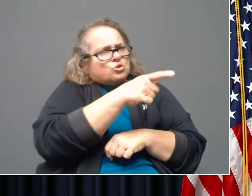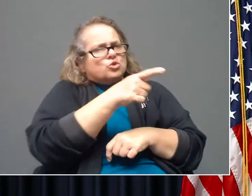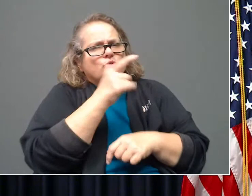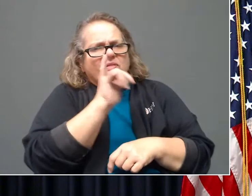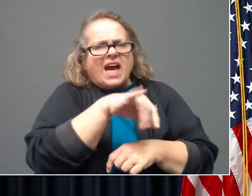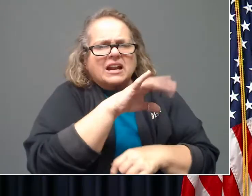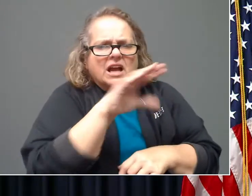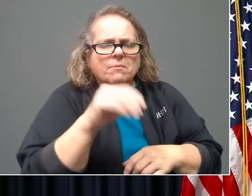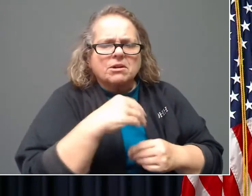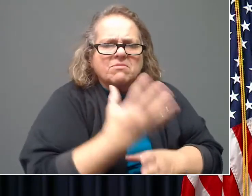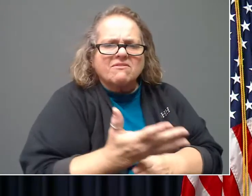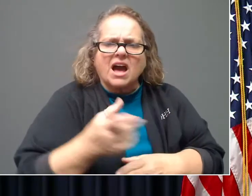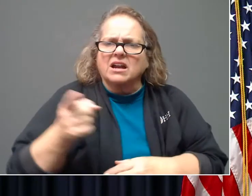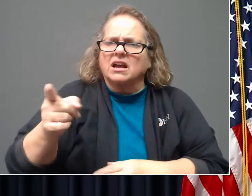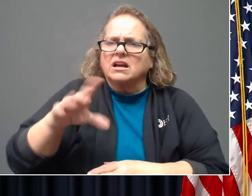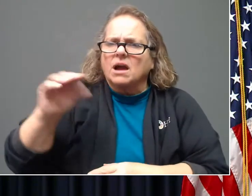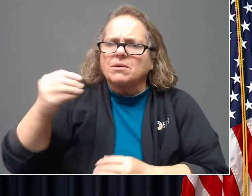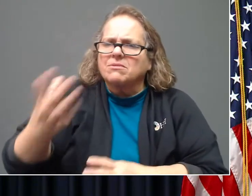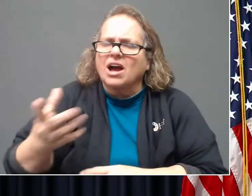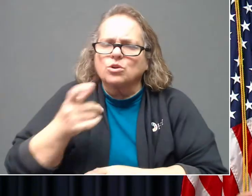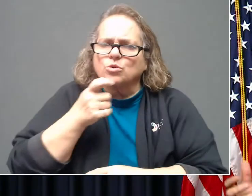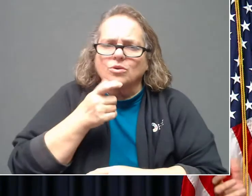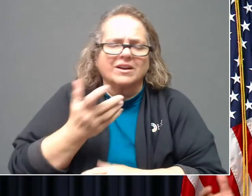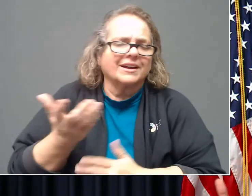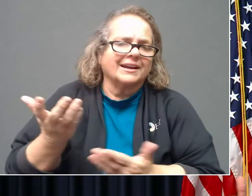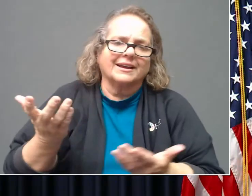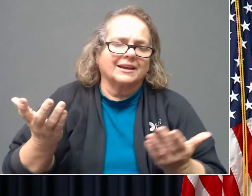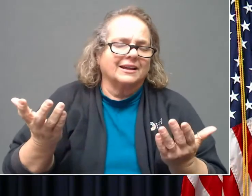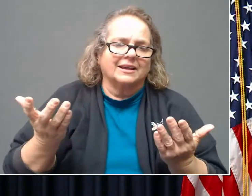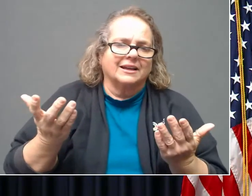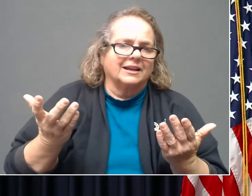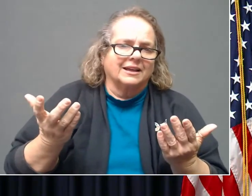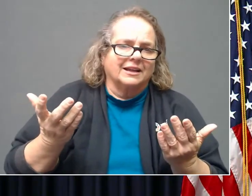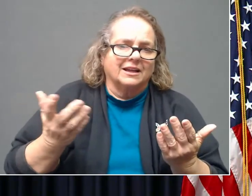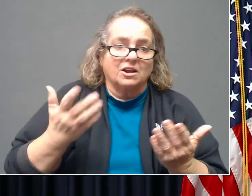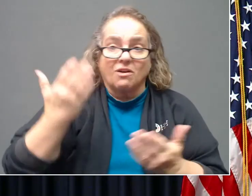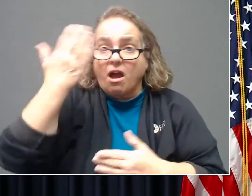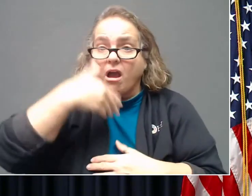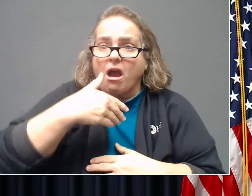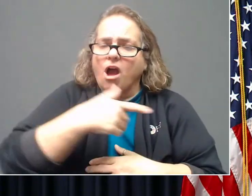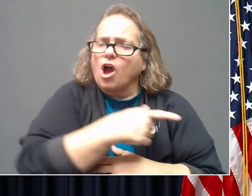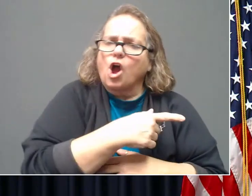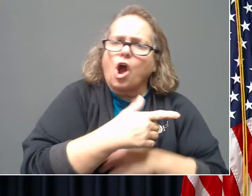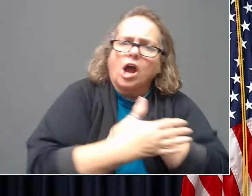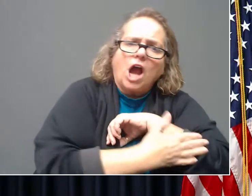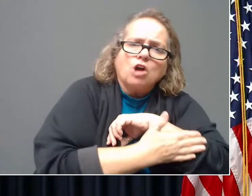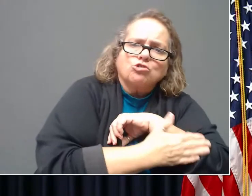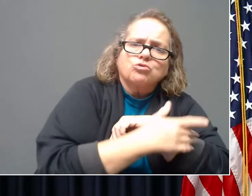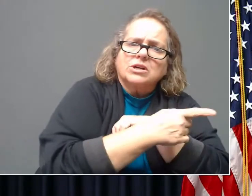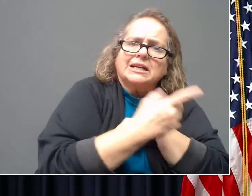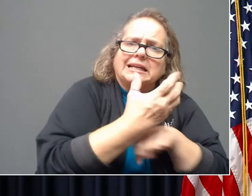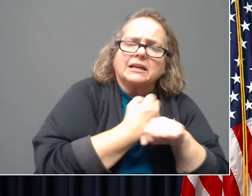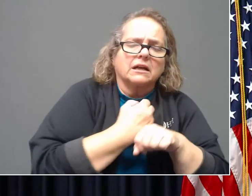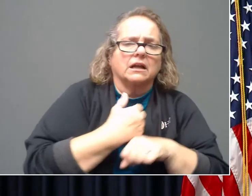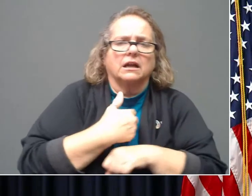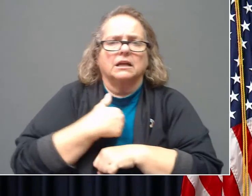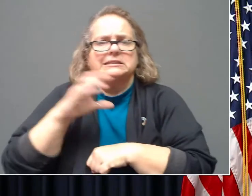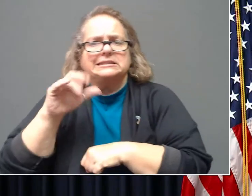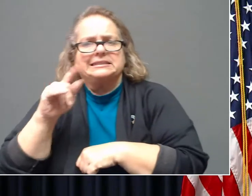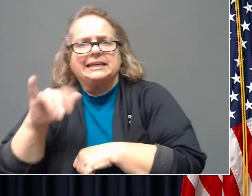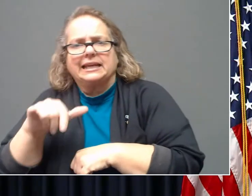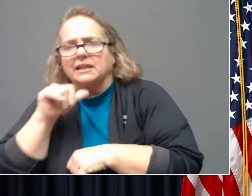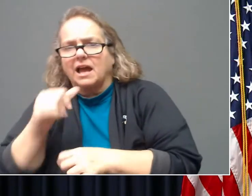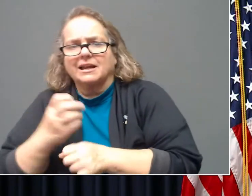know it's easy to think, but we're being overlooked, or us in urban Kentucky, or us in rural Kentucky, or us in this county or in that